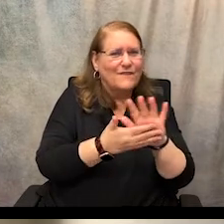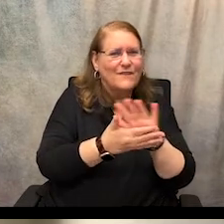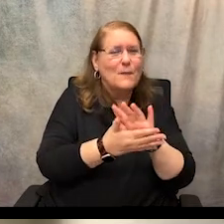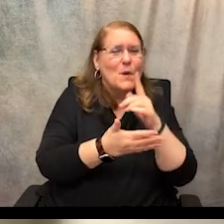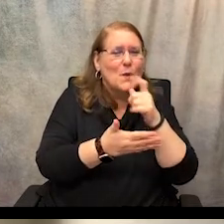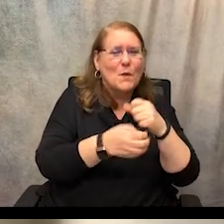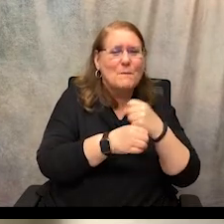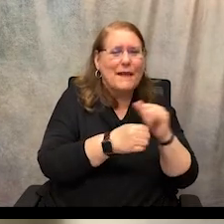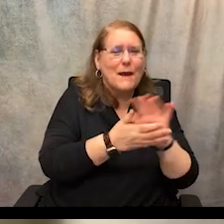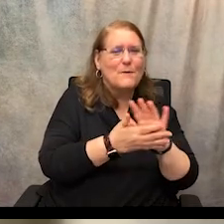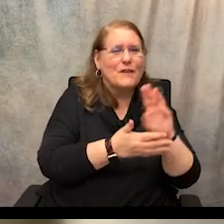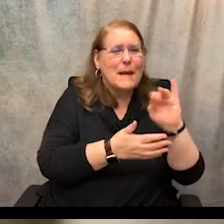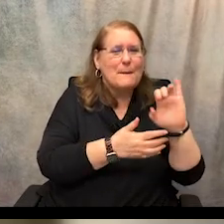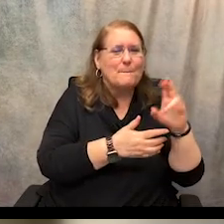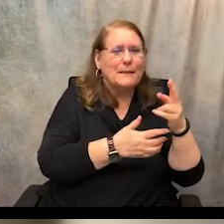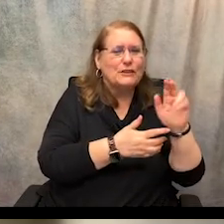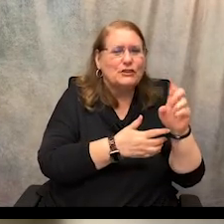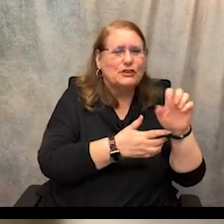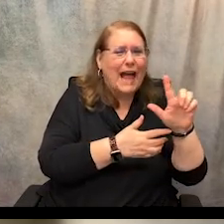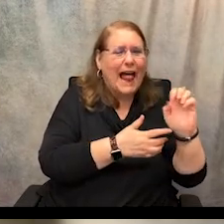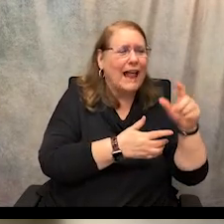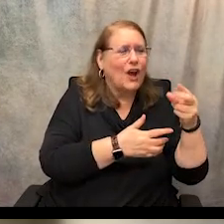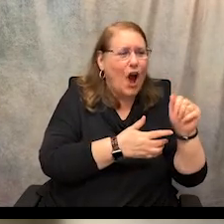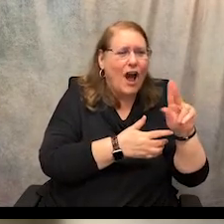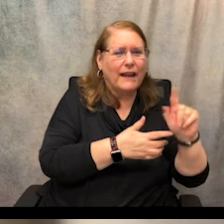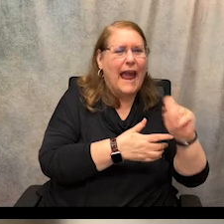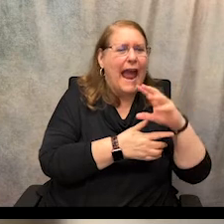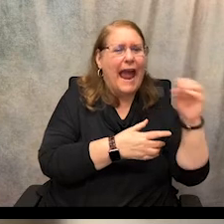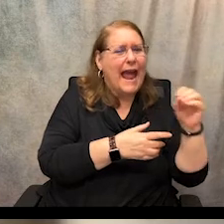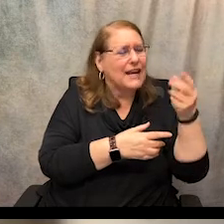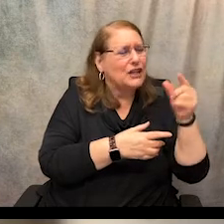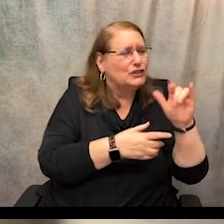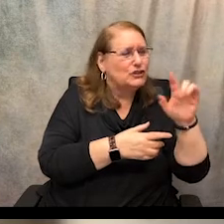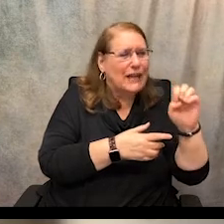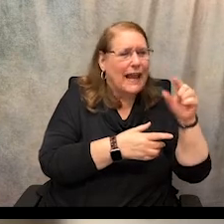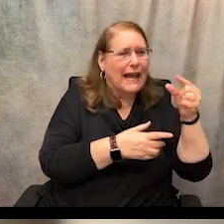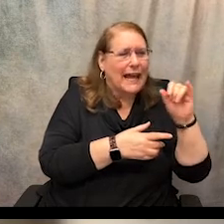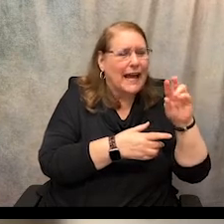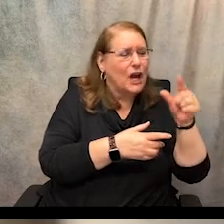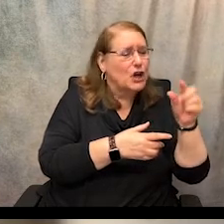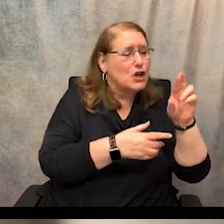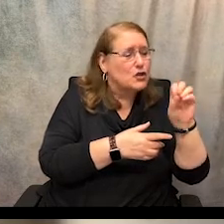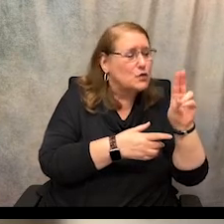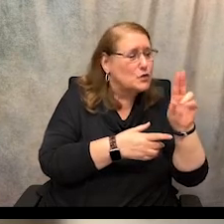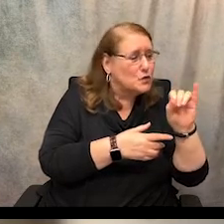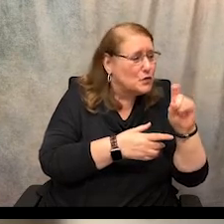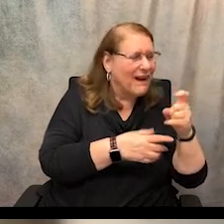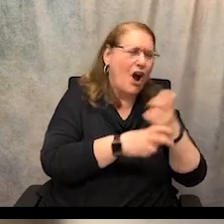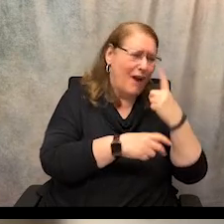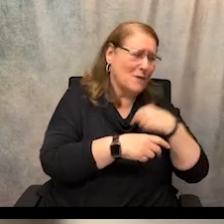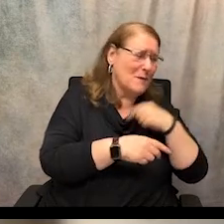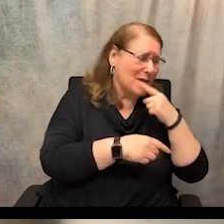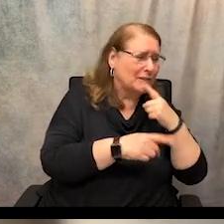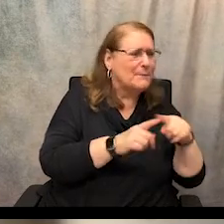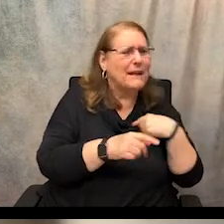Which is really a great example of Canadian cinema verite documentary filmmaking. And I wanted to know what other cinema verite